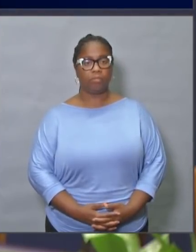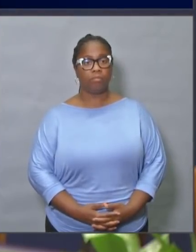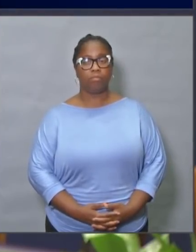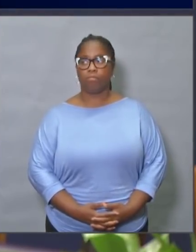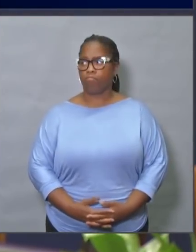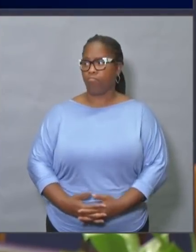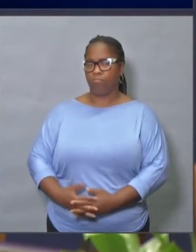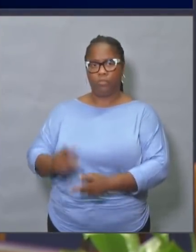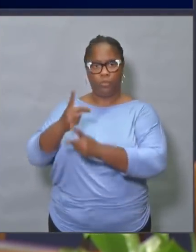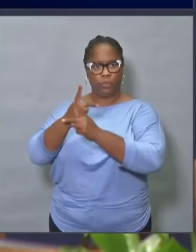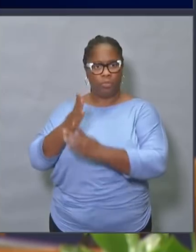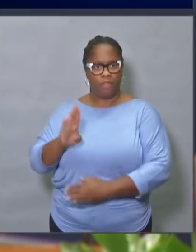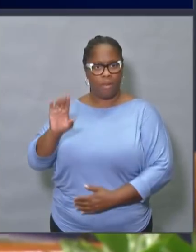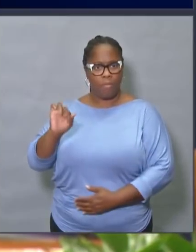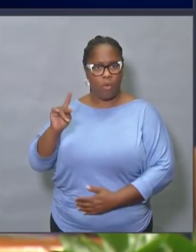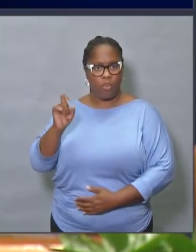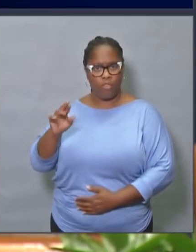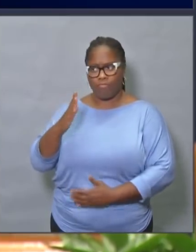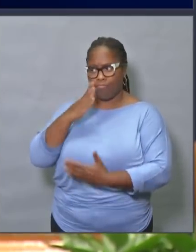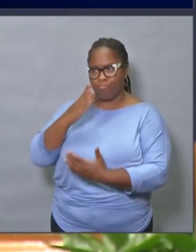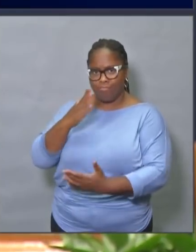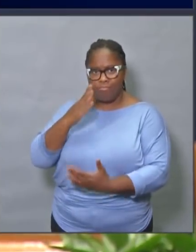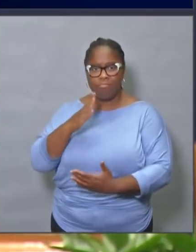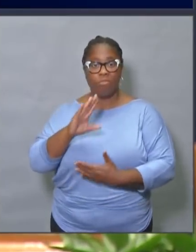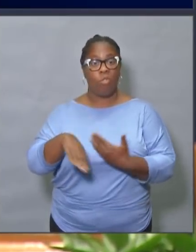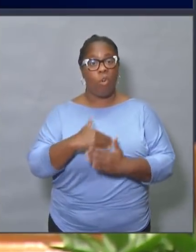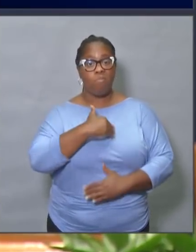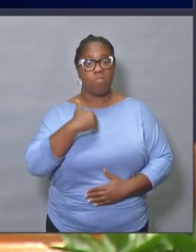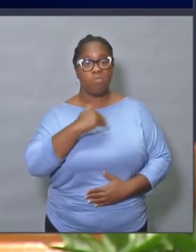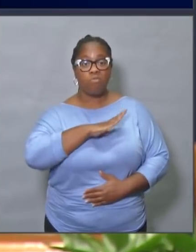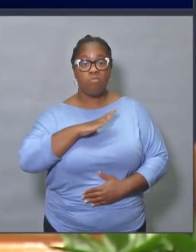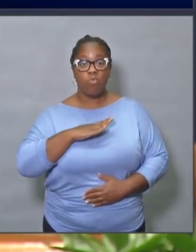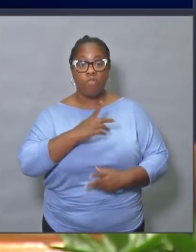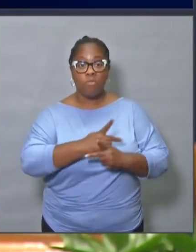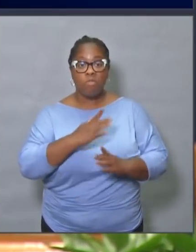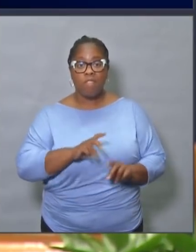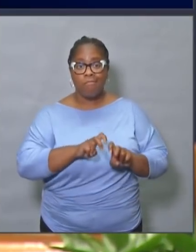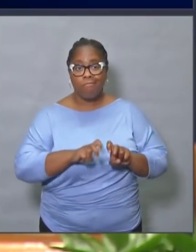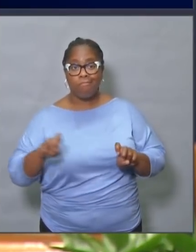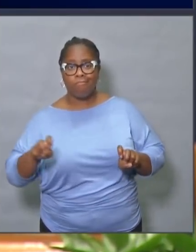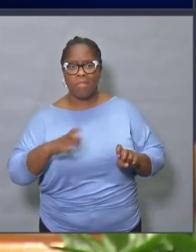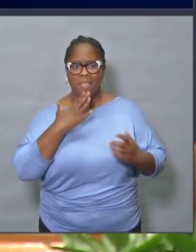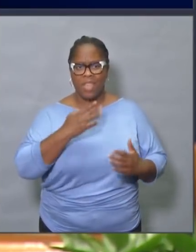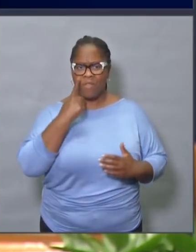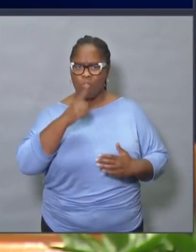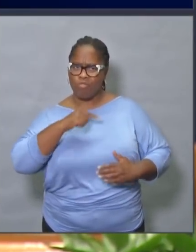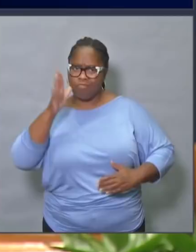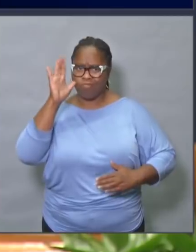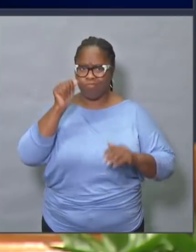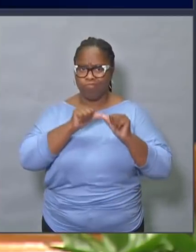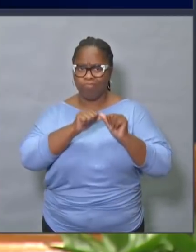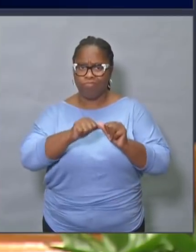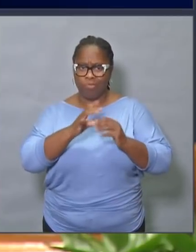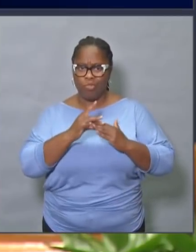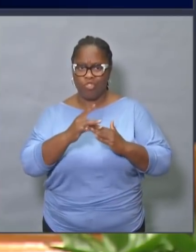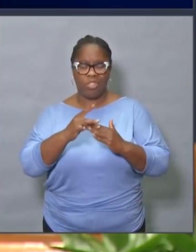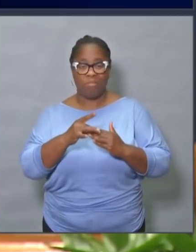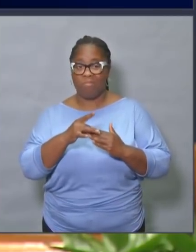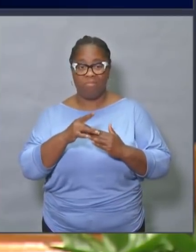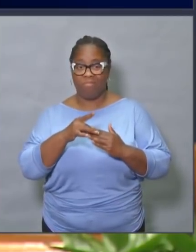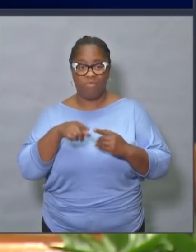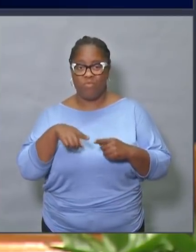Thank you, Supervisor Barger, and all the members of the Board of Supervisors for your unwavering leadership during these unprecedented